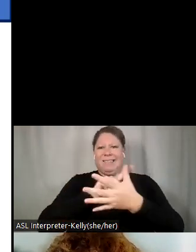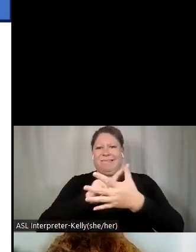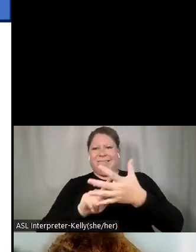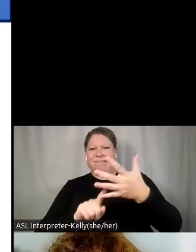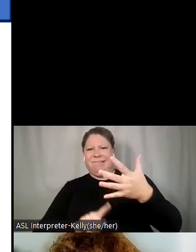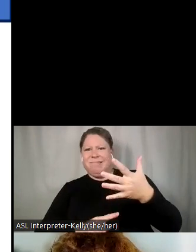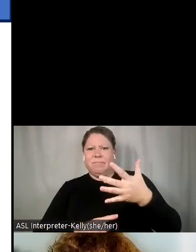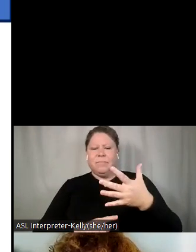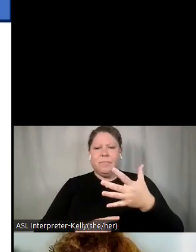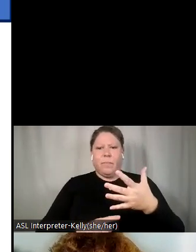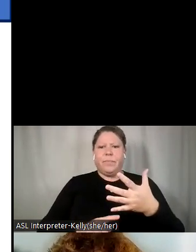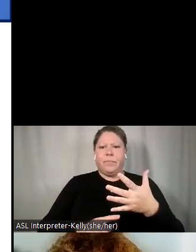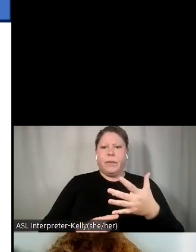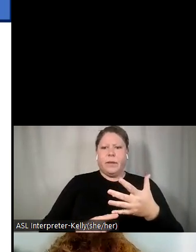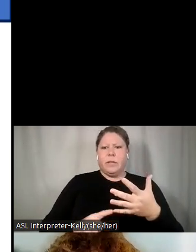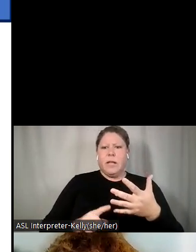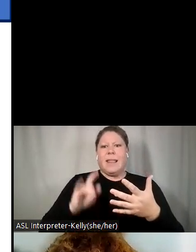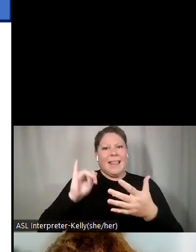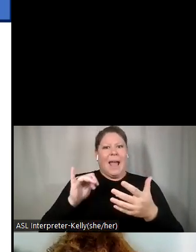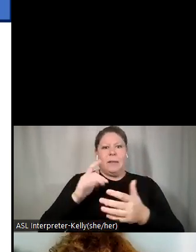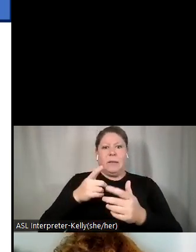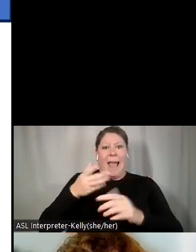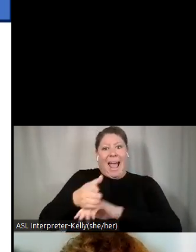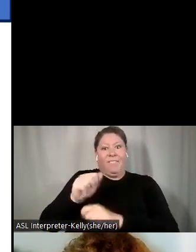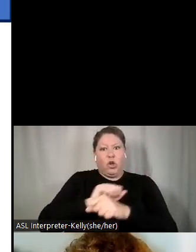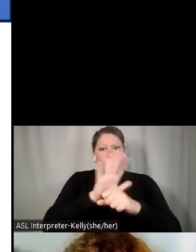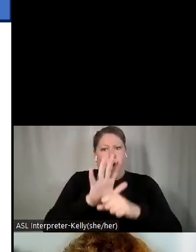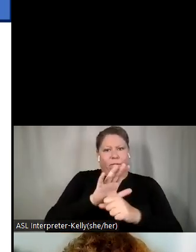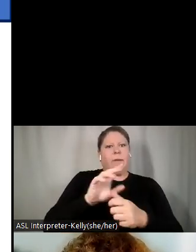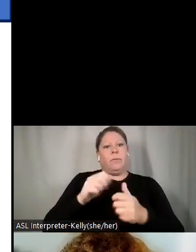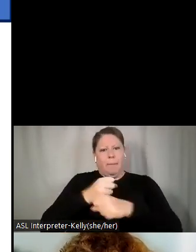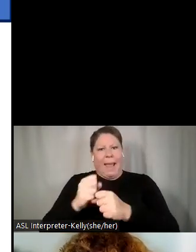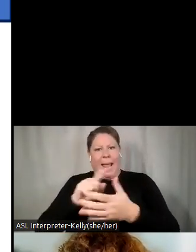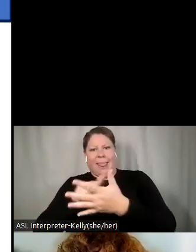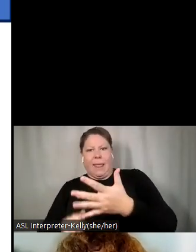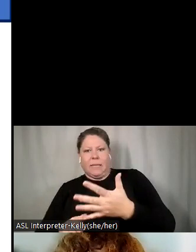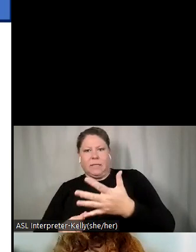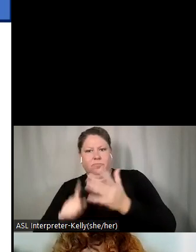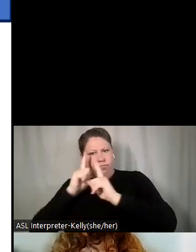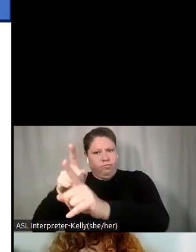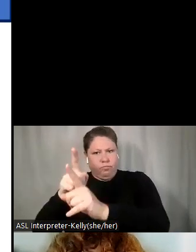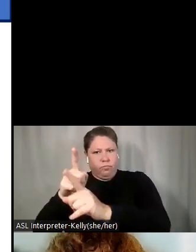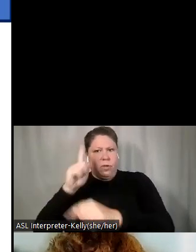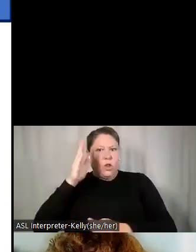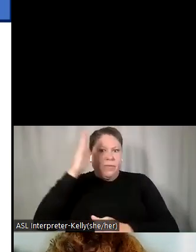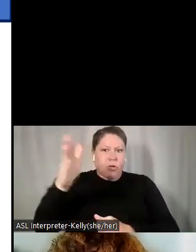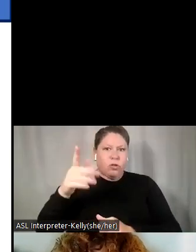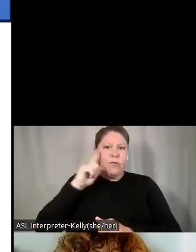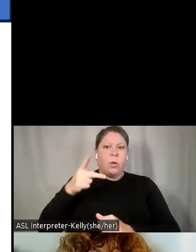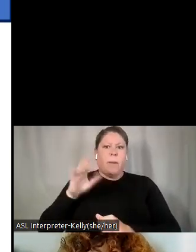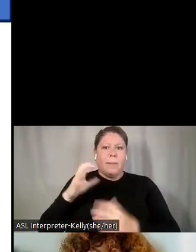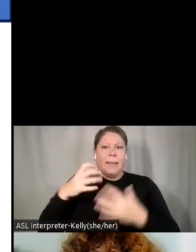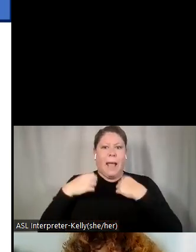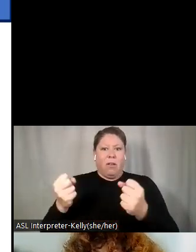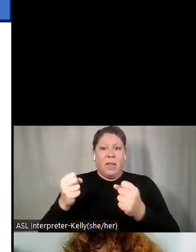learned through the COVID pandemic. So the creation of the Future Public Health Program and this historical amount of funding